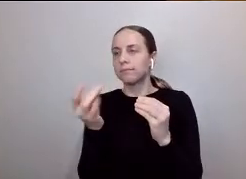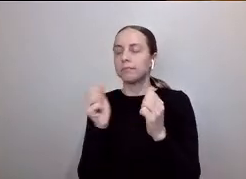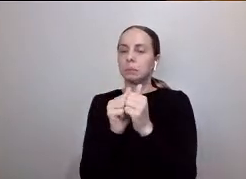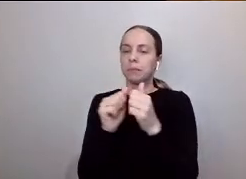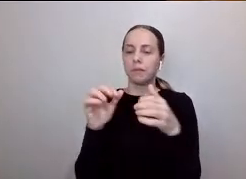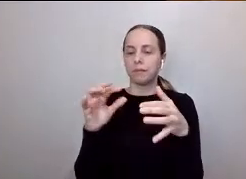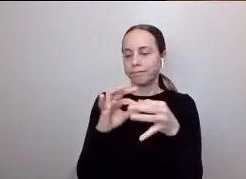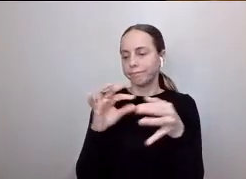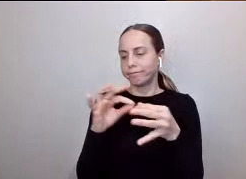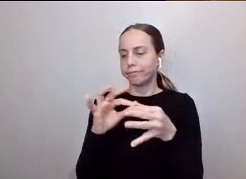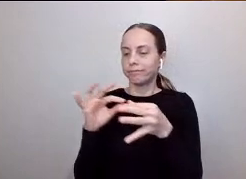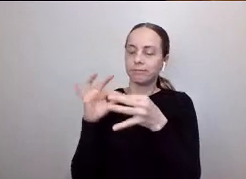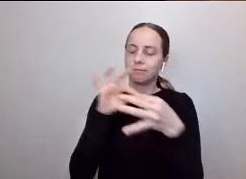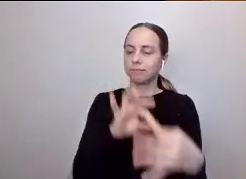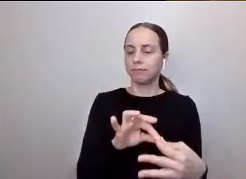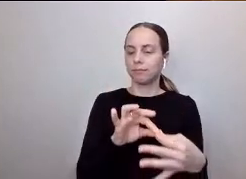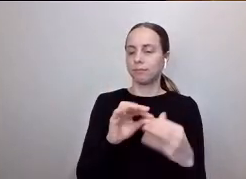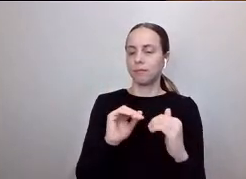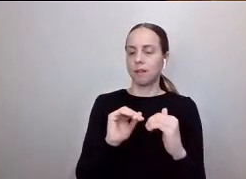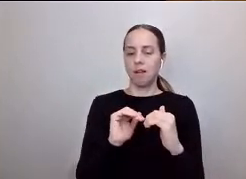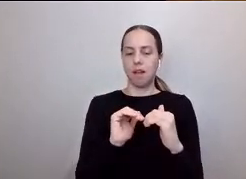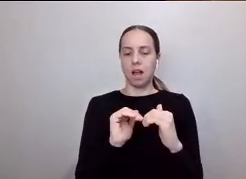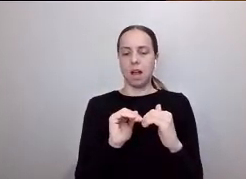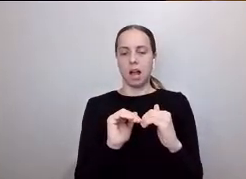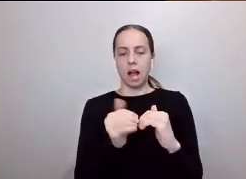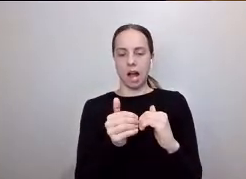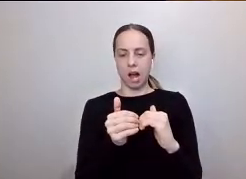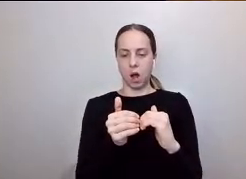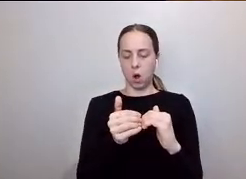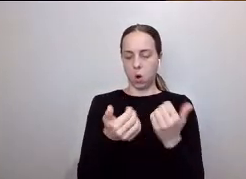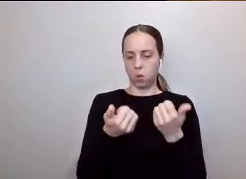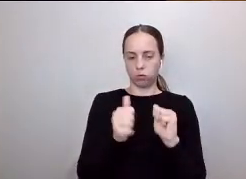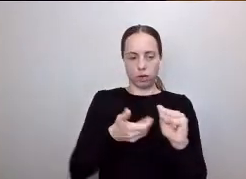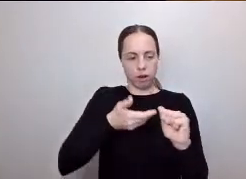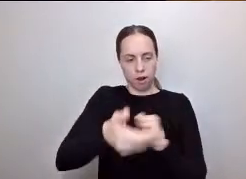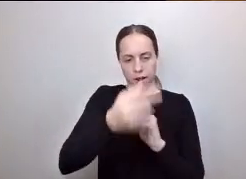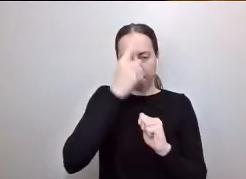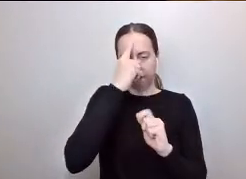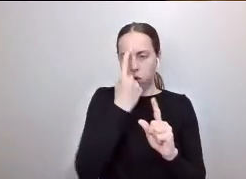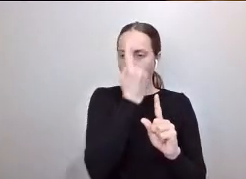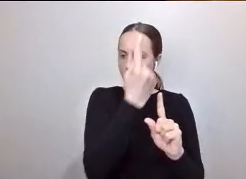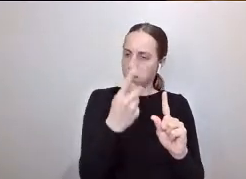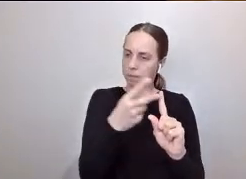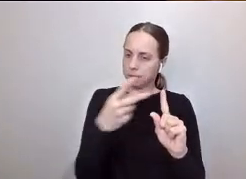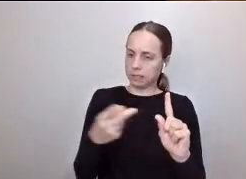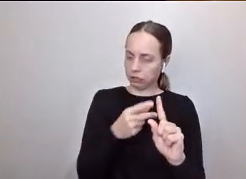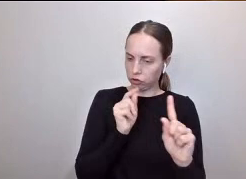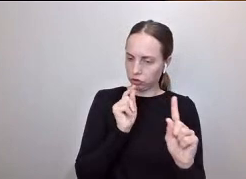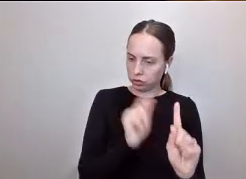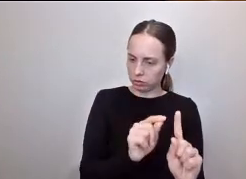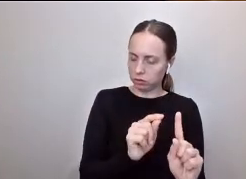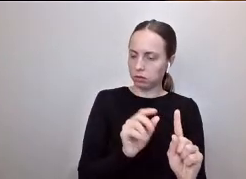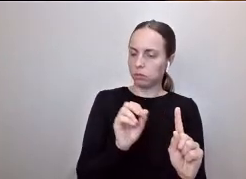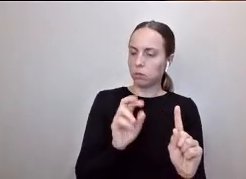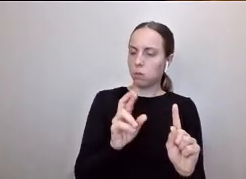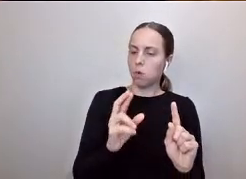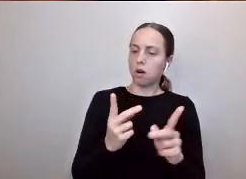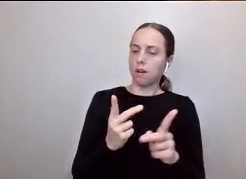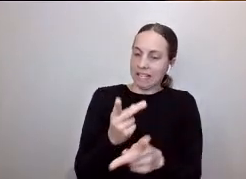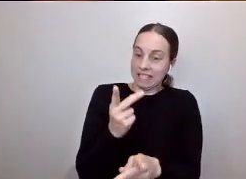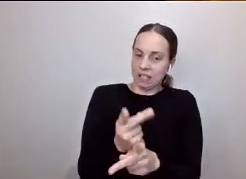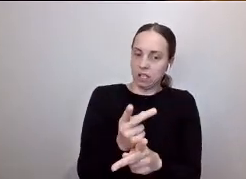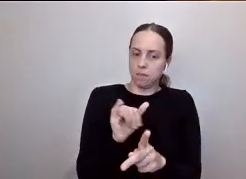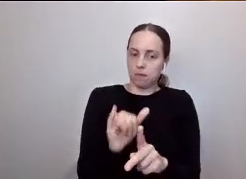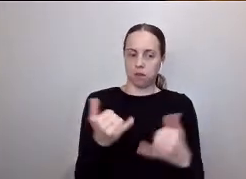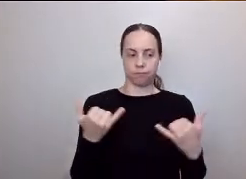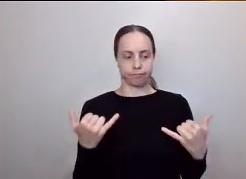how that trying to hire for one position or keep the existing program, just the staff